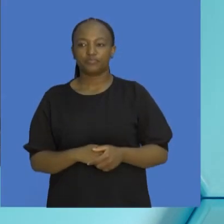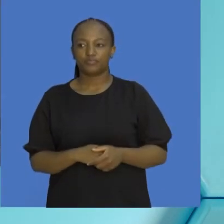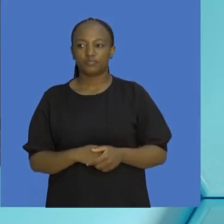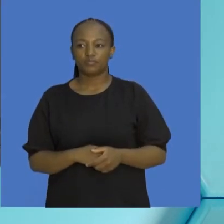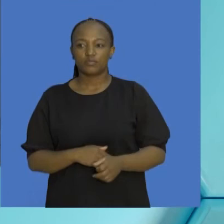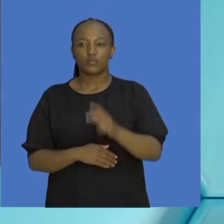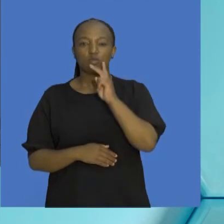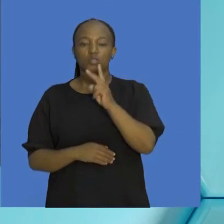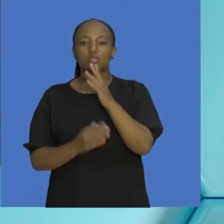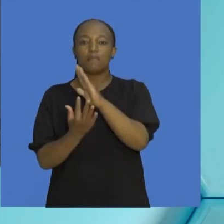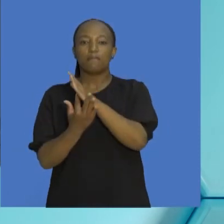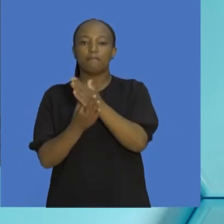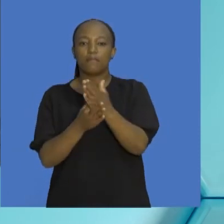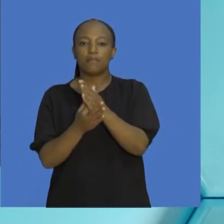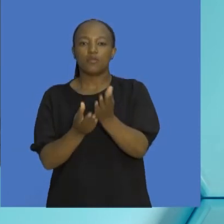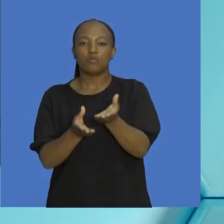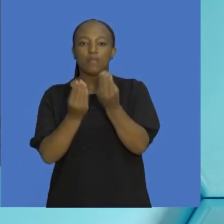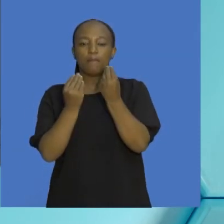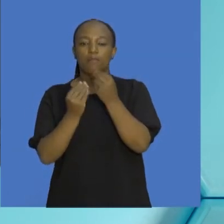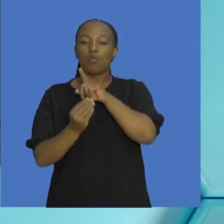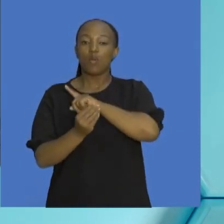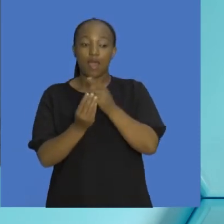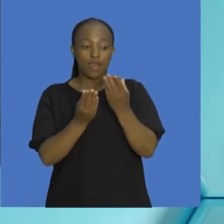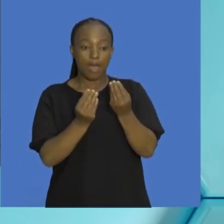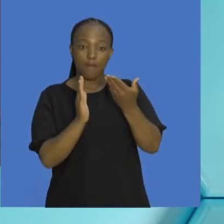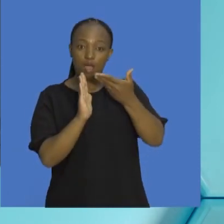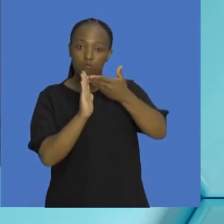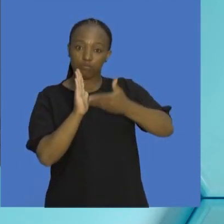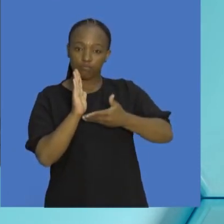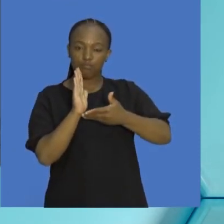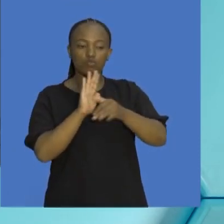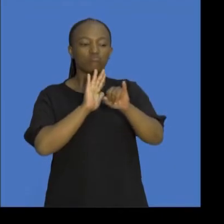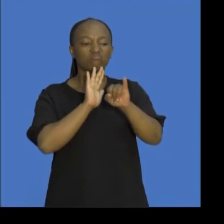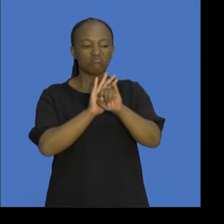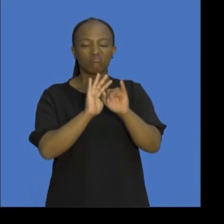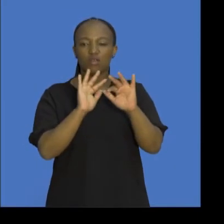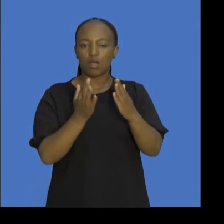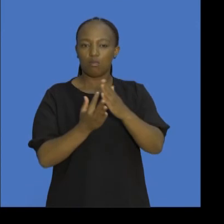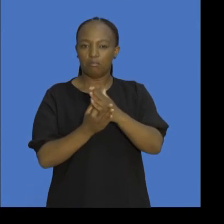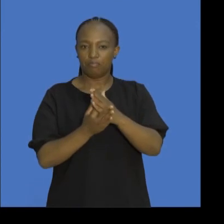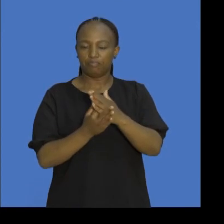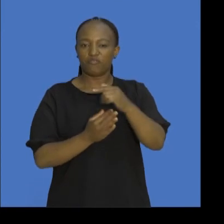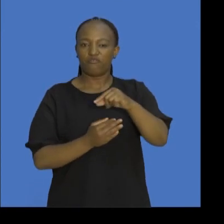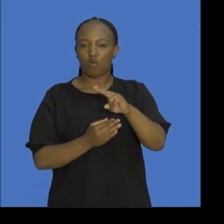do we actually find the quartiles using a raw data.